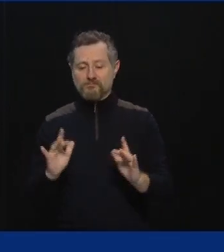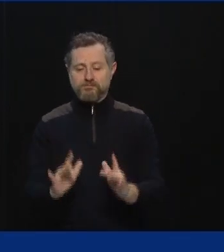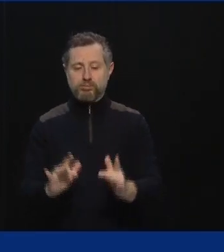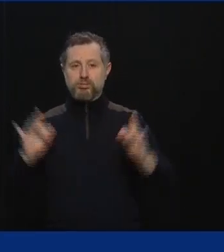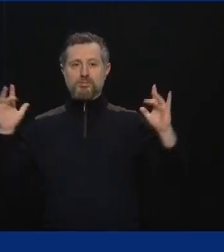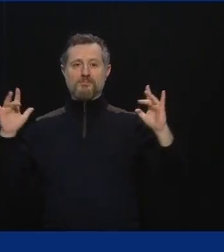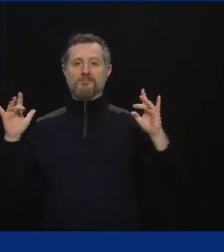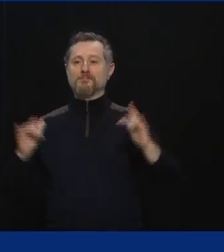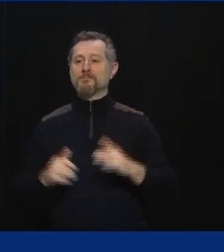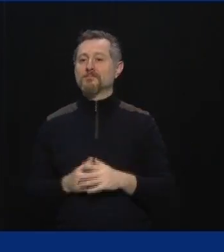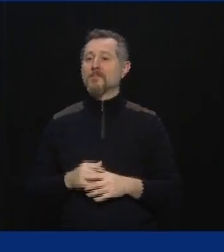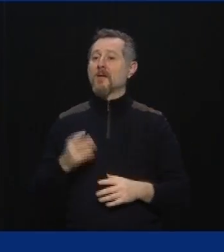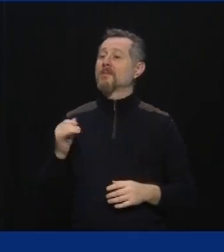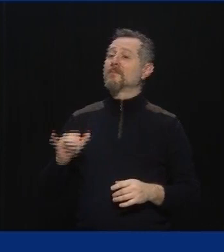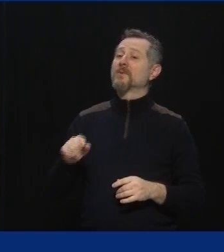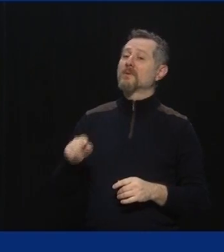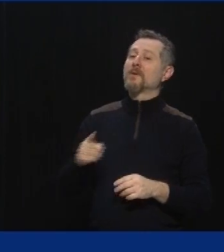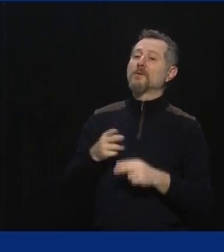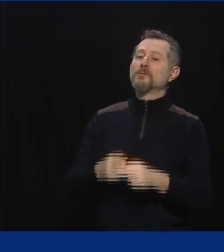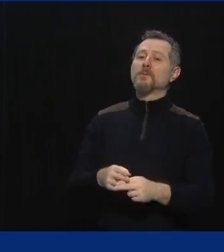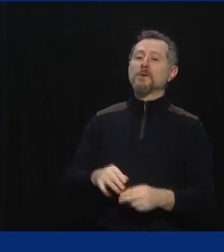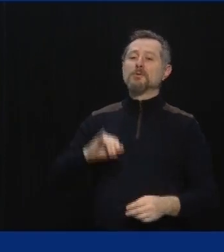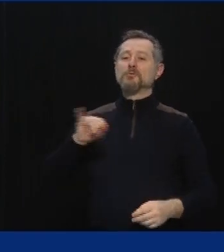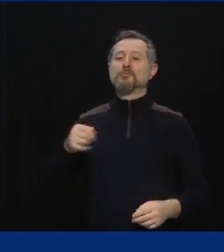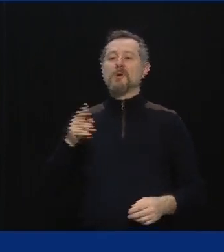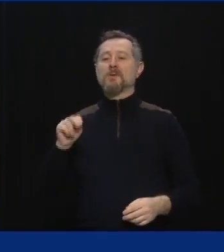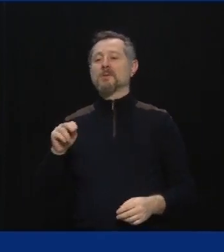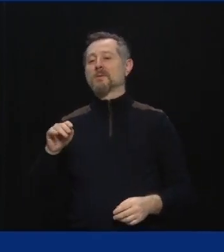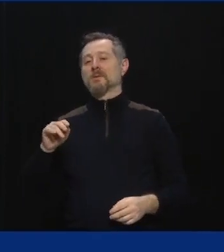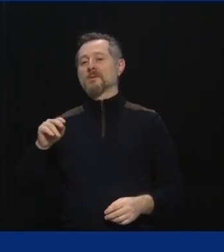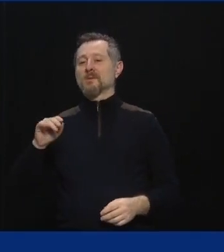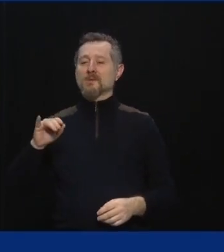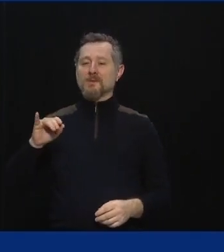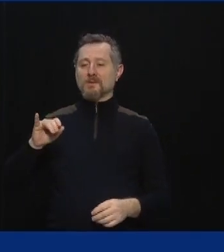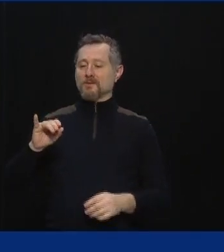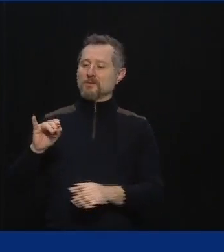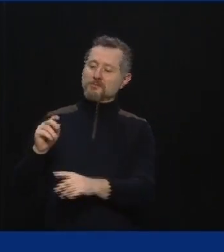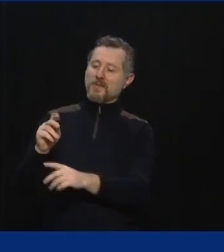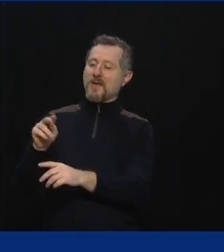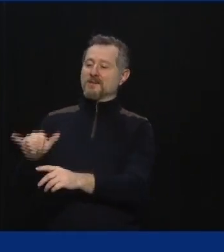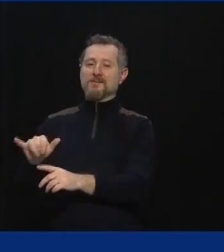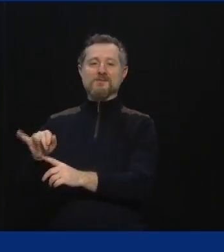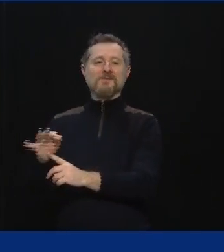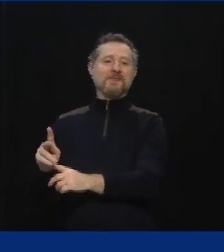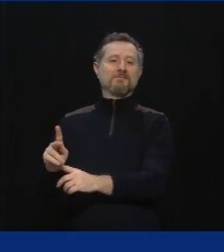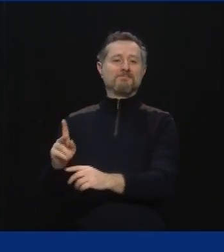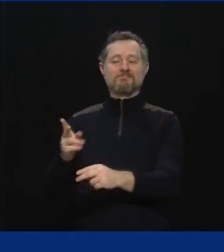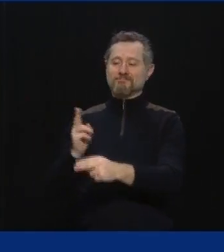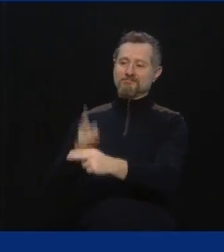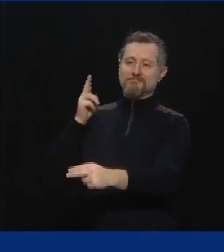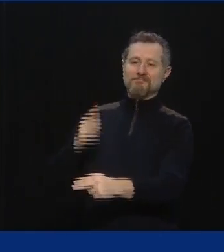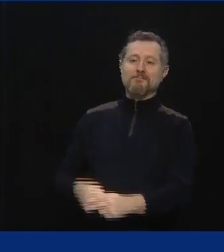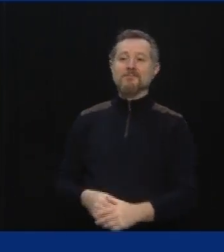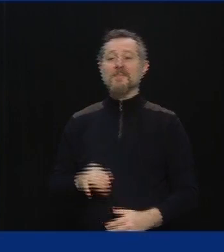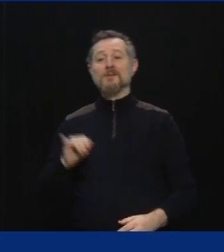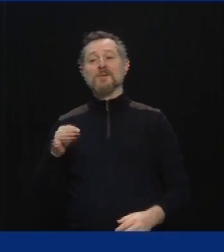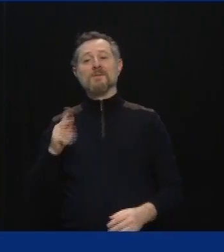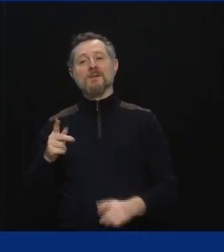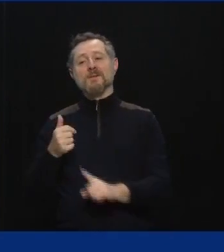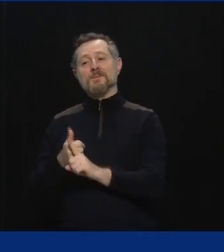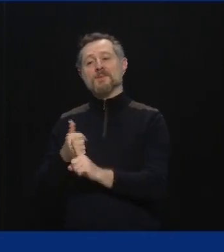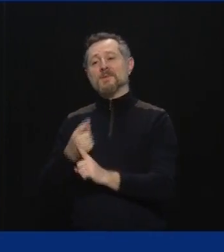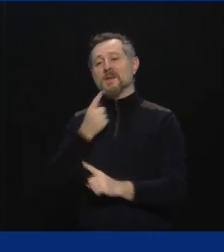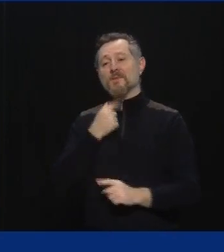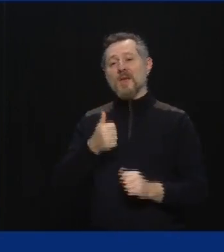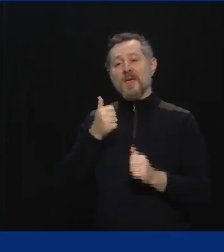John F. Kennedy. And as John Kennedy once said, Every accomplishment starts